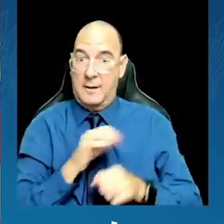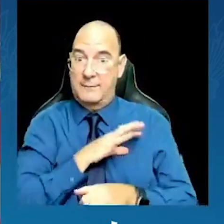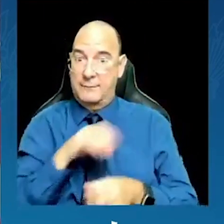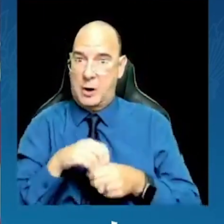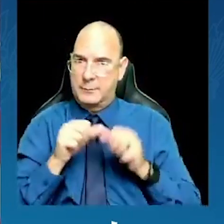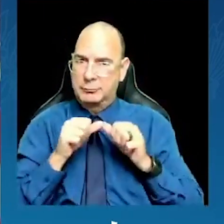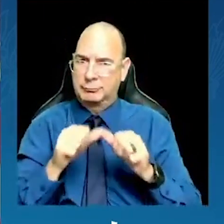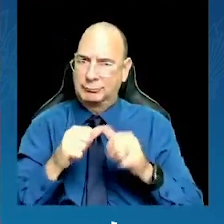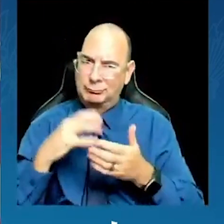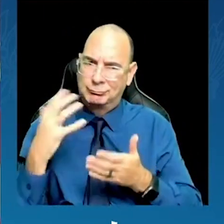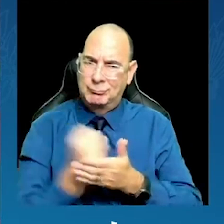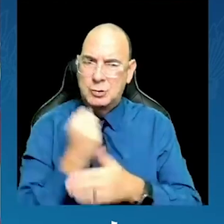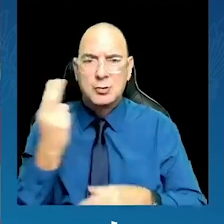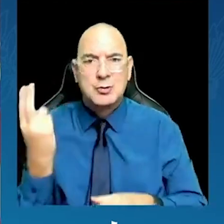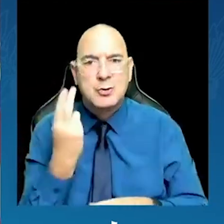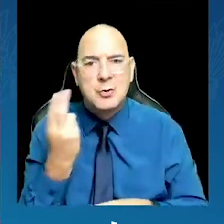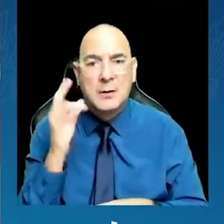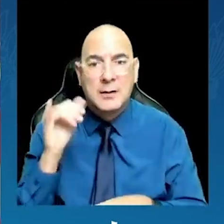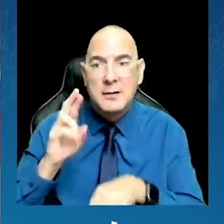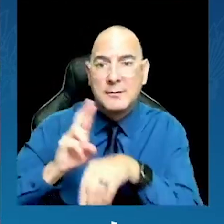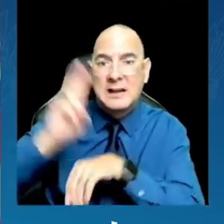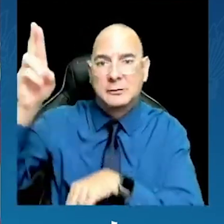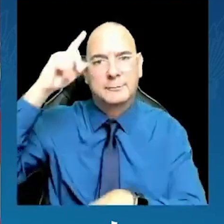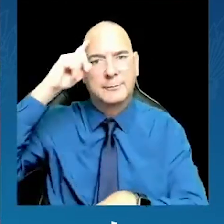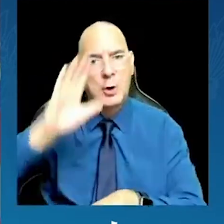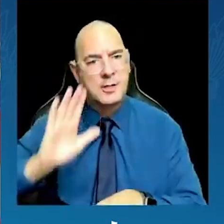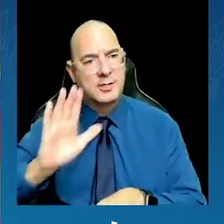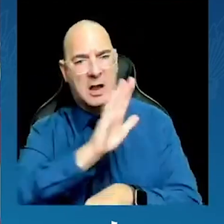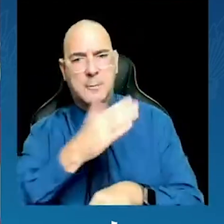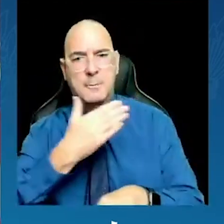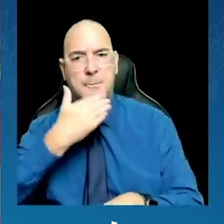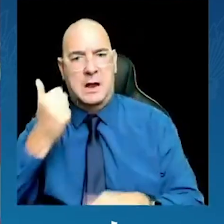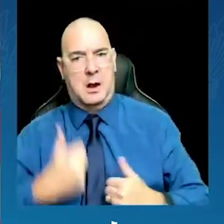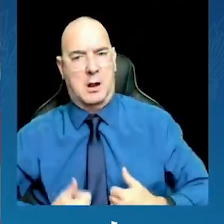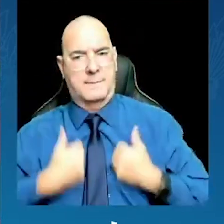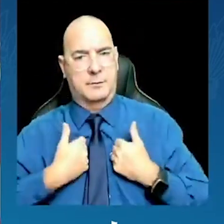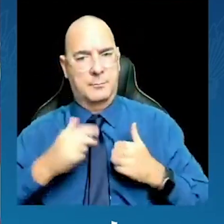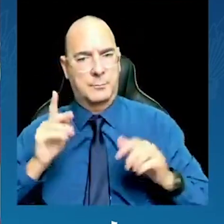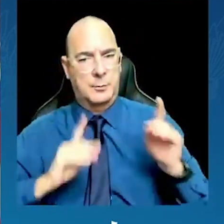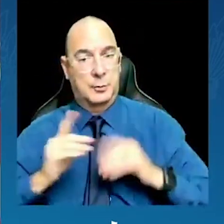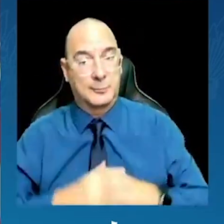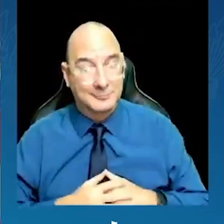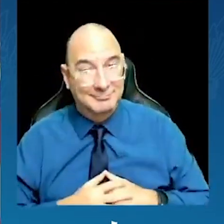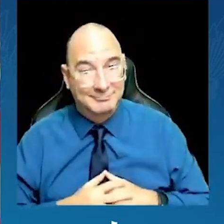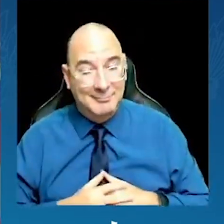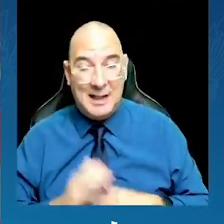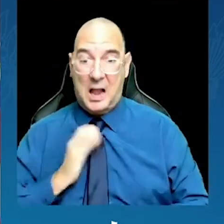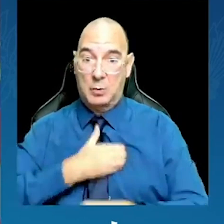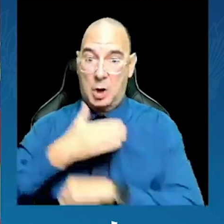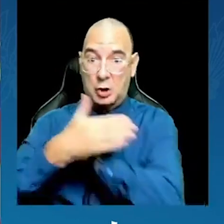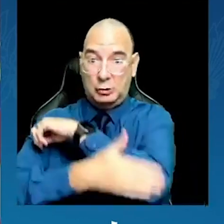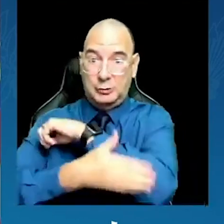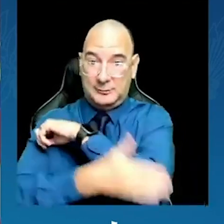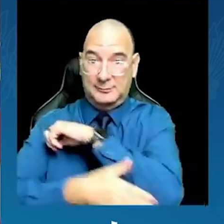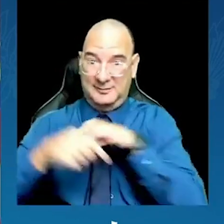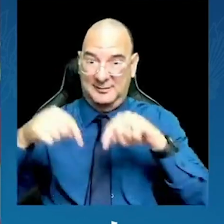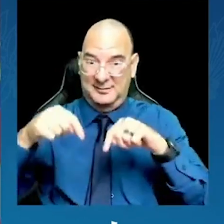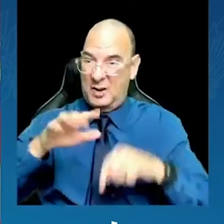to improve the lives of people in our nation and throughout our